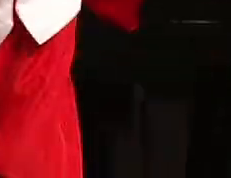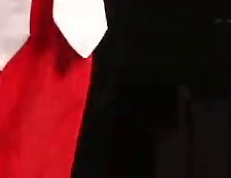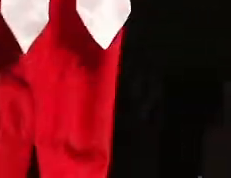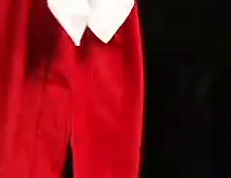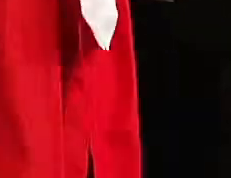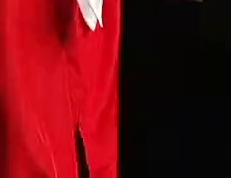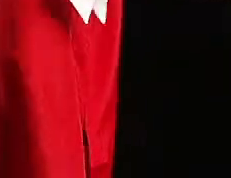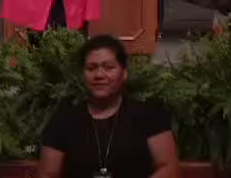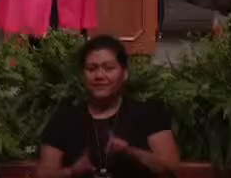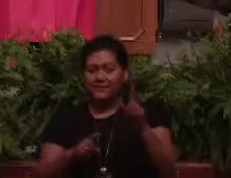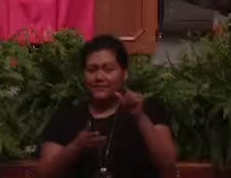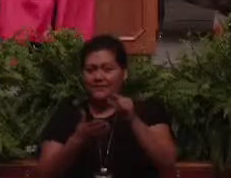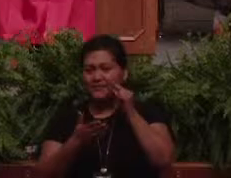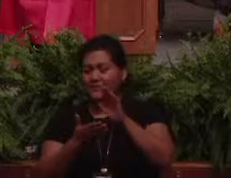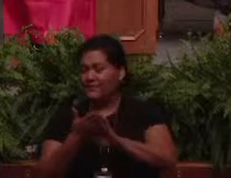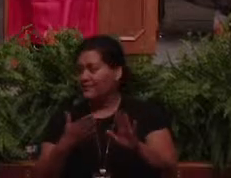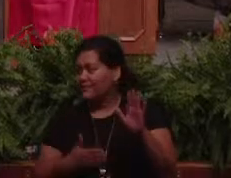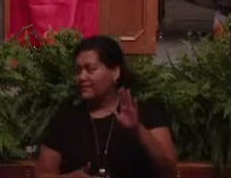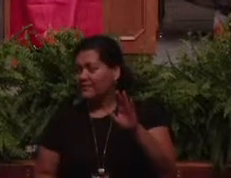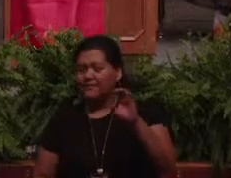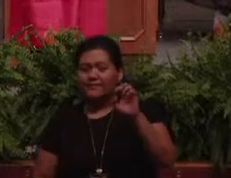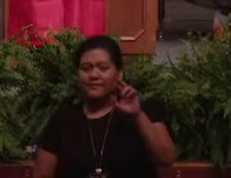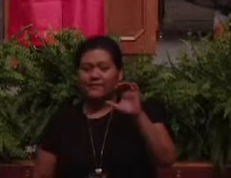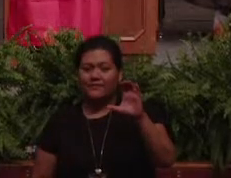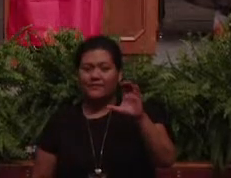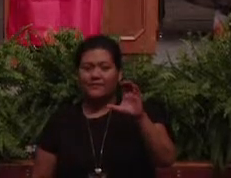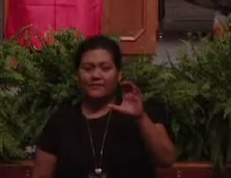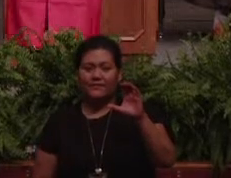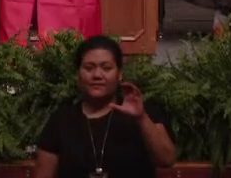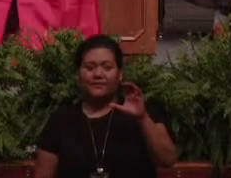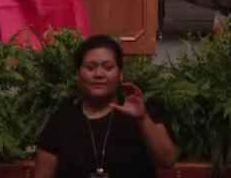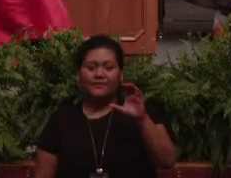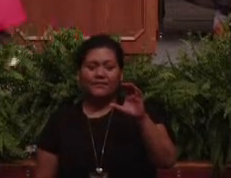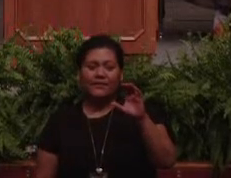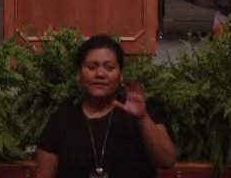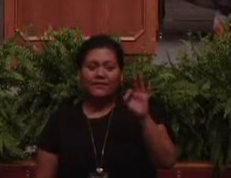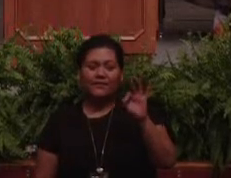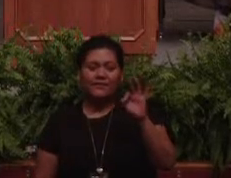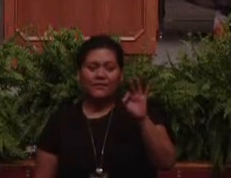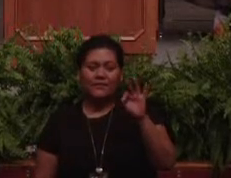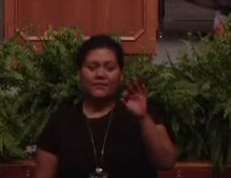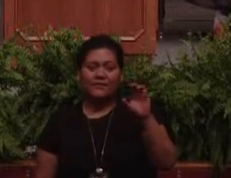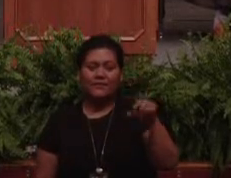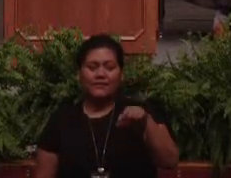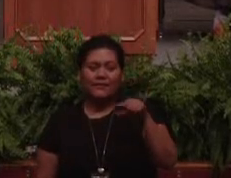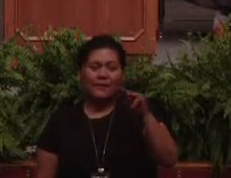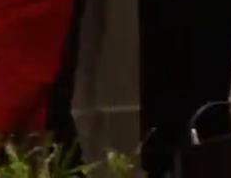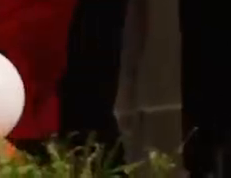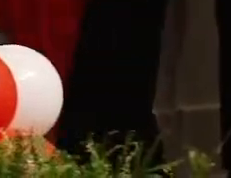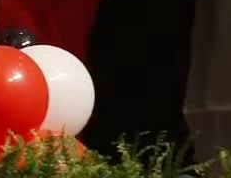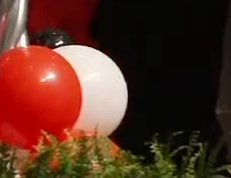Attending San Antonio College, Aras Francisco Quintanilla Martinez.